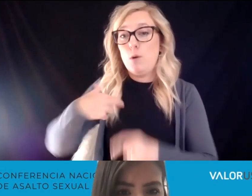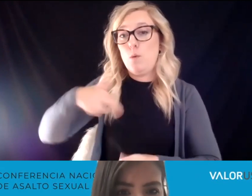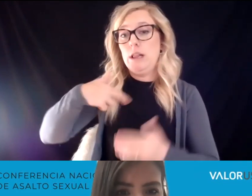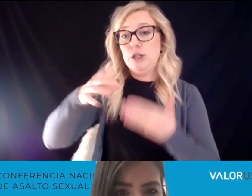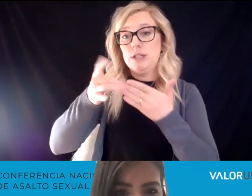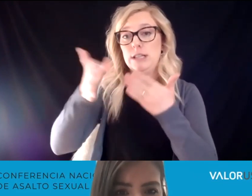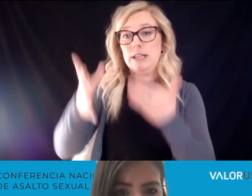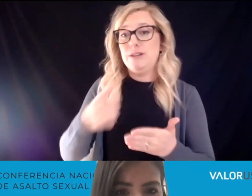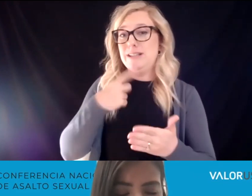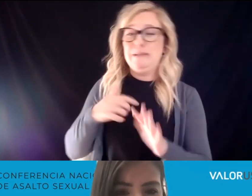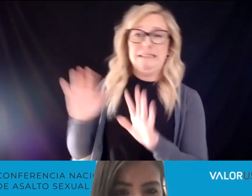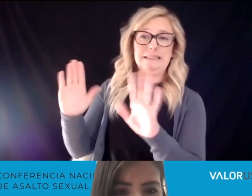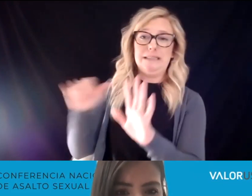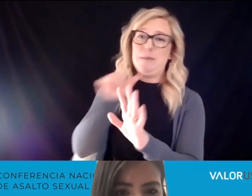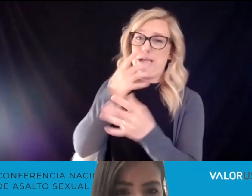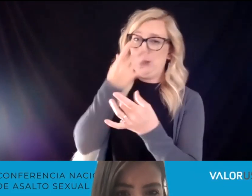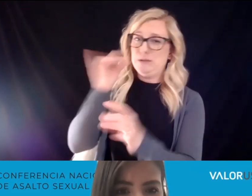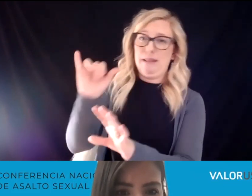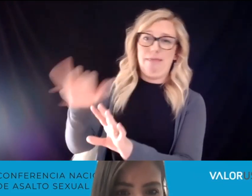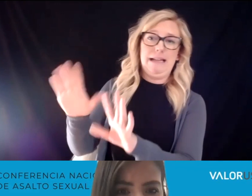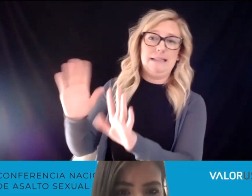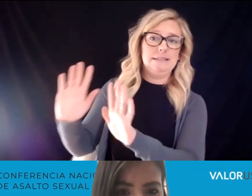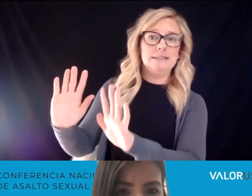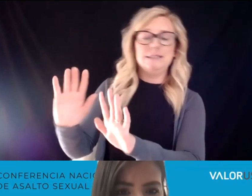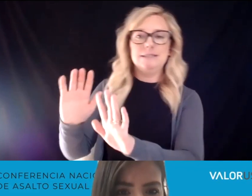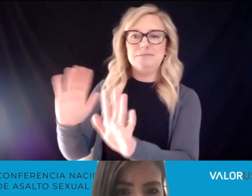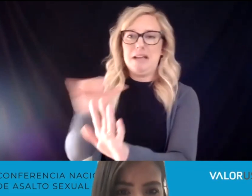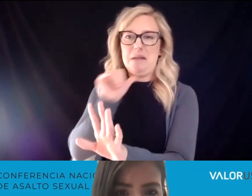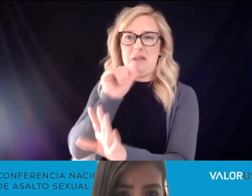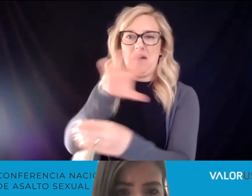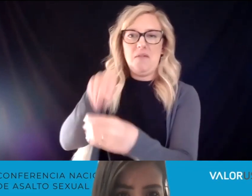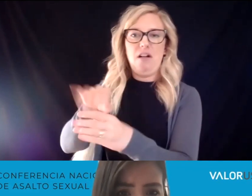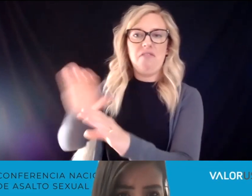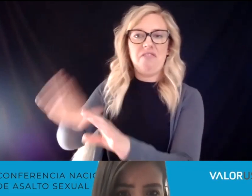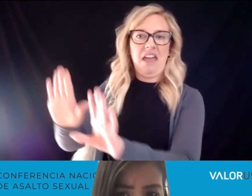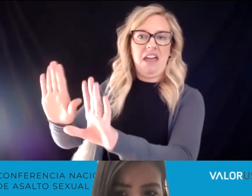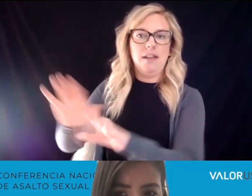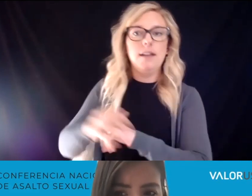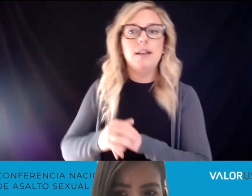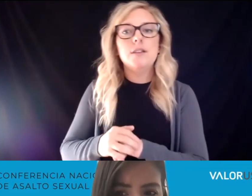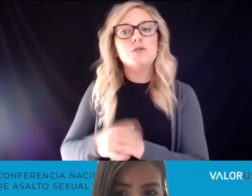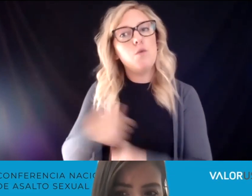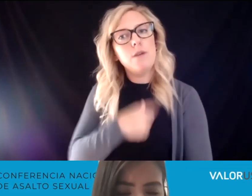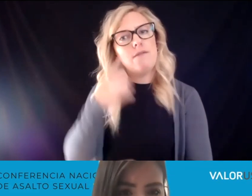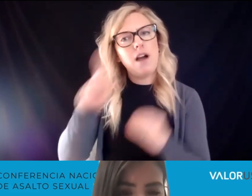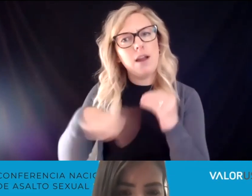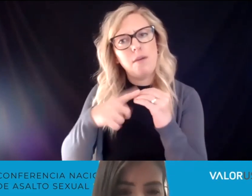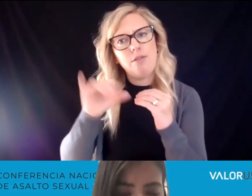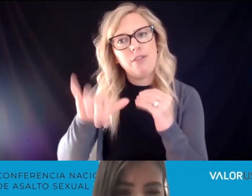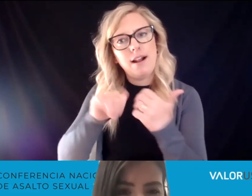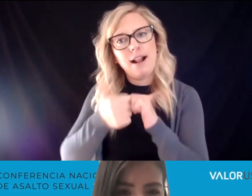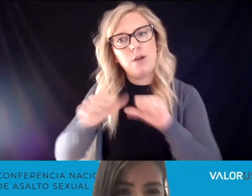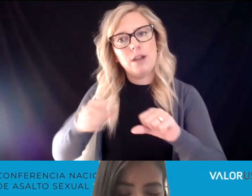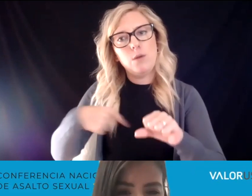interested in getting into that, or I'm not going to work on that. So we've also thought about that, we've thought, how can we provide a